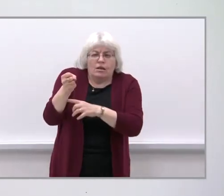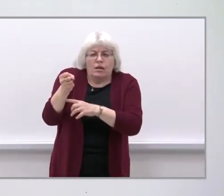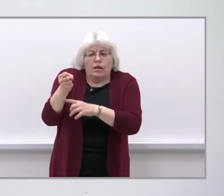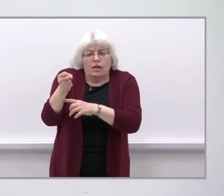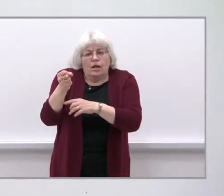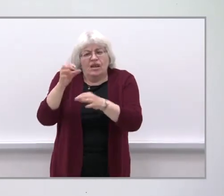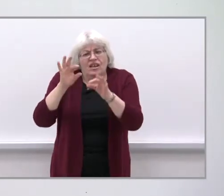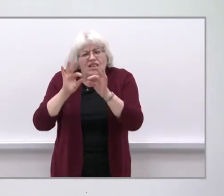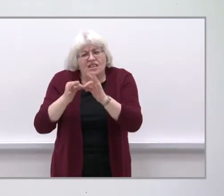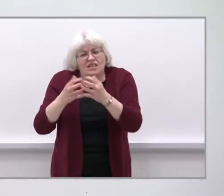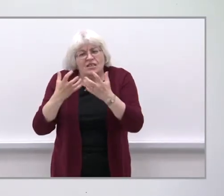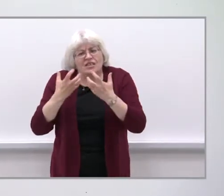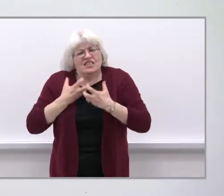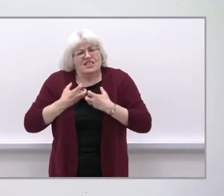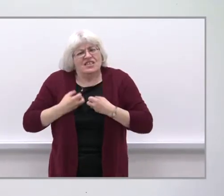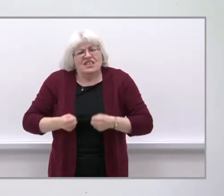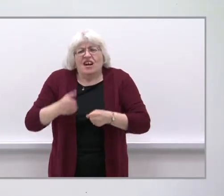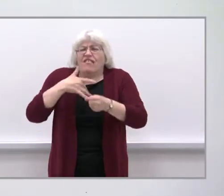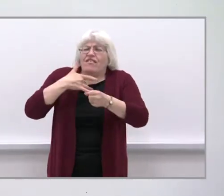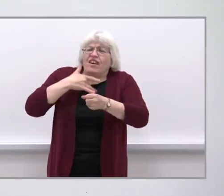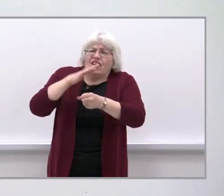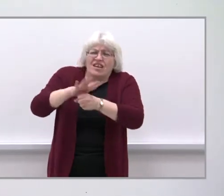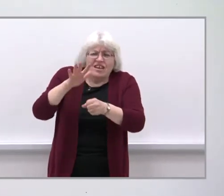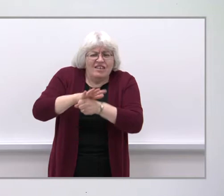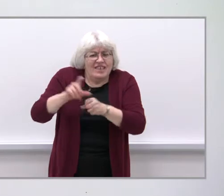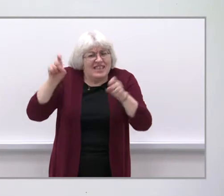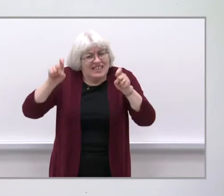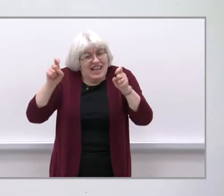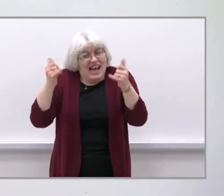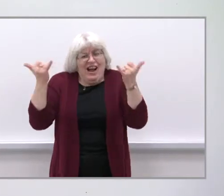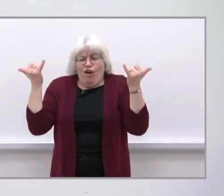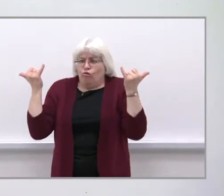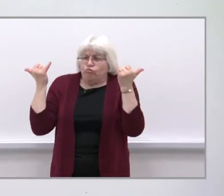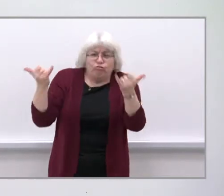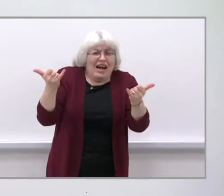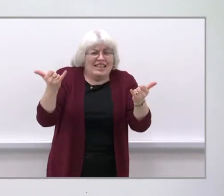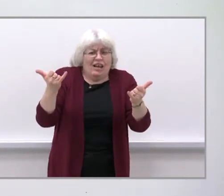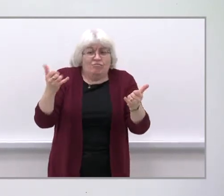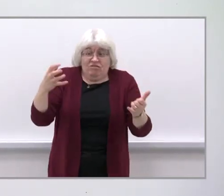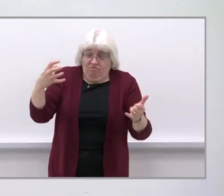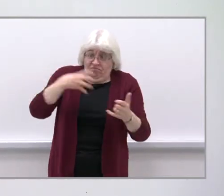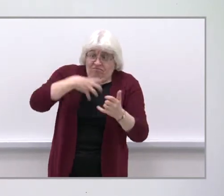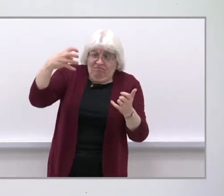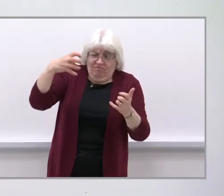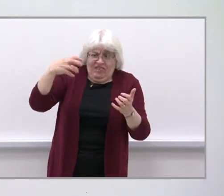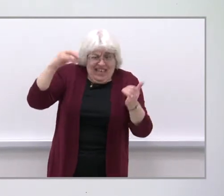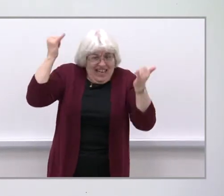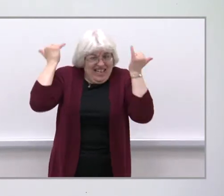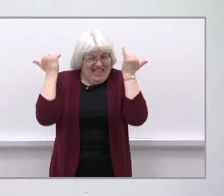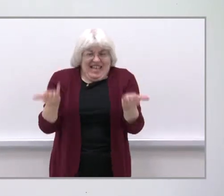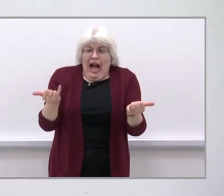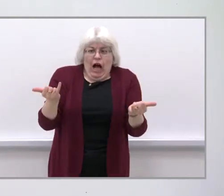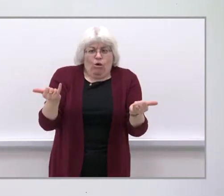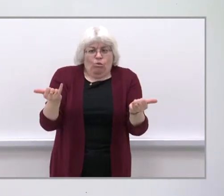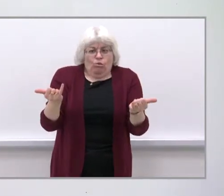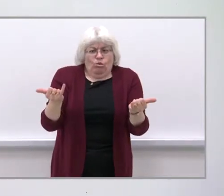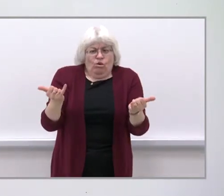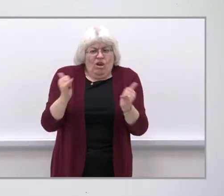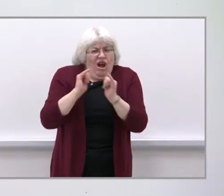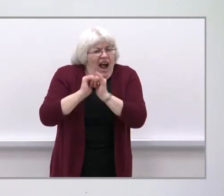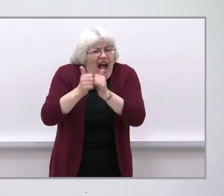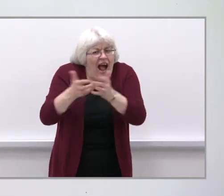another appointment, to have an interpreter, and you have another appointment. We would like to have it dealt with immediately. Once that complaint is in